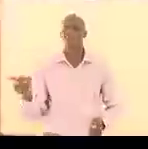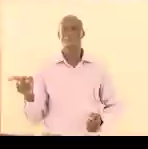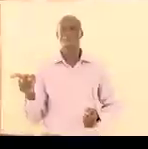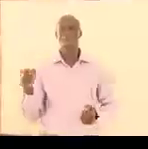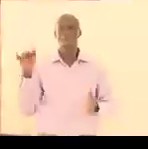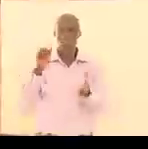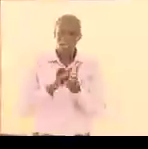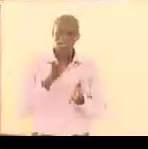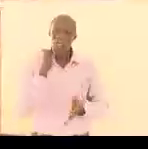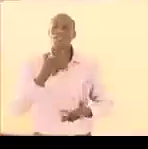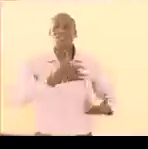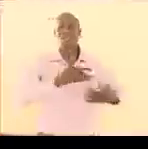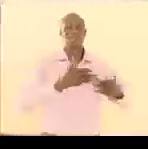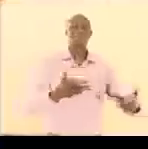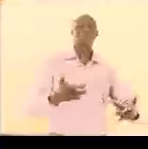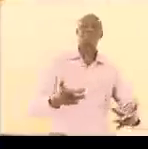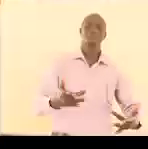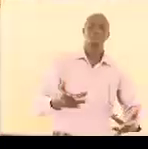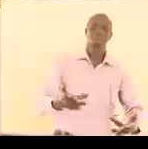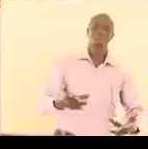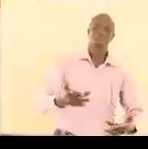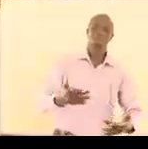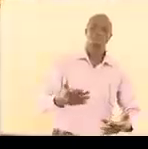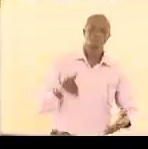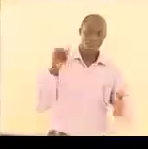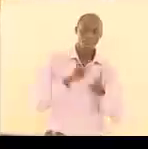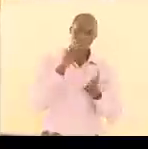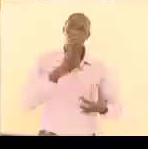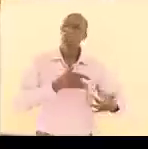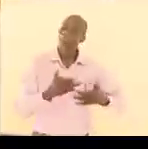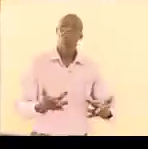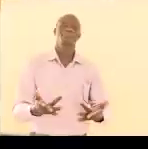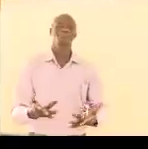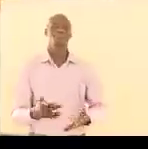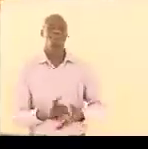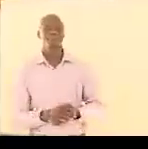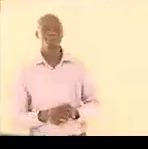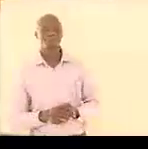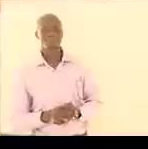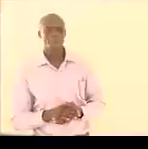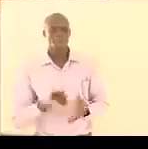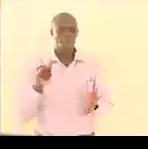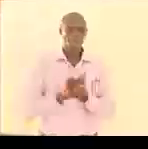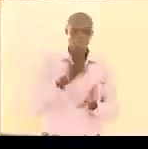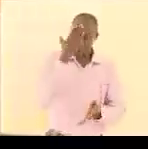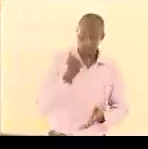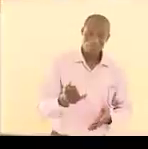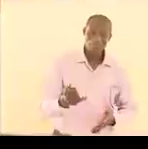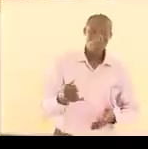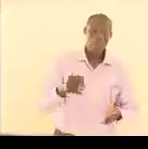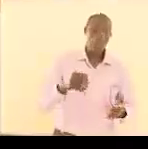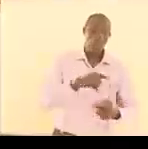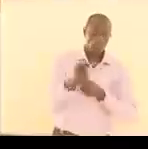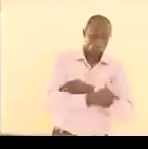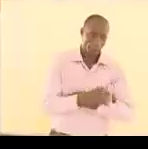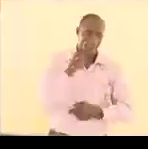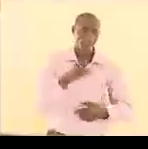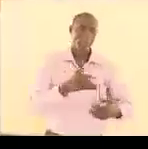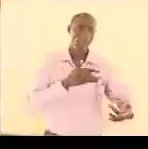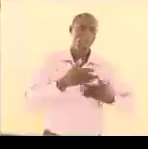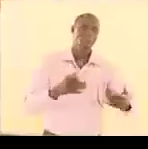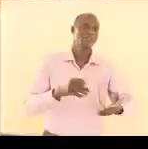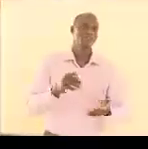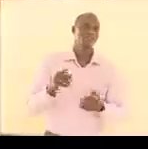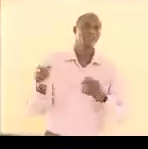you. That's mercy. Isn't it? That's mercy. That's why today is Mercy Sunday.